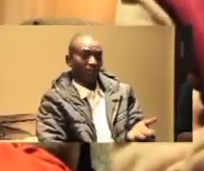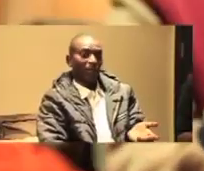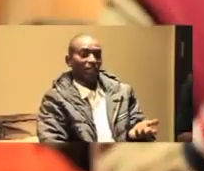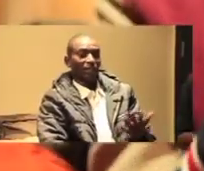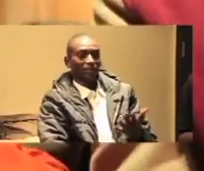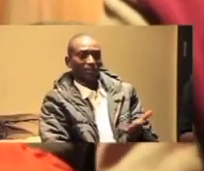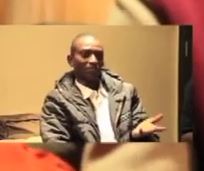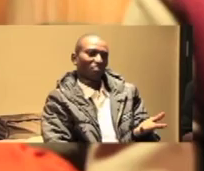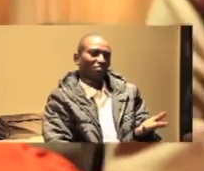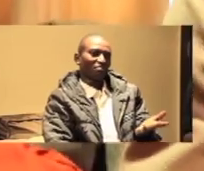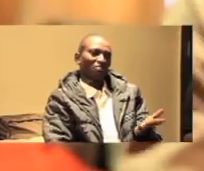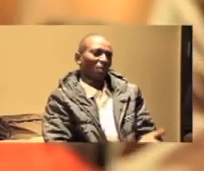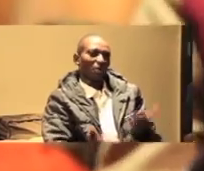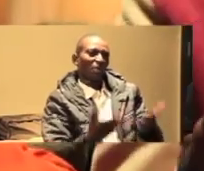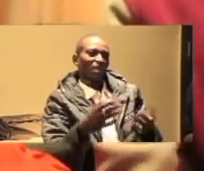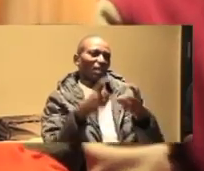We got some money.